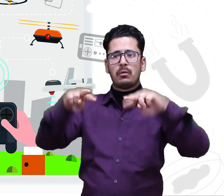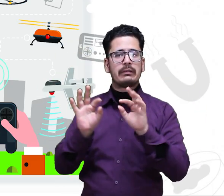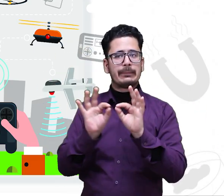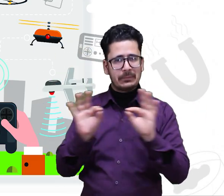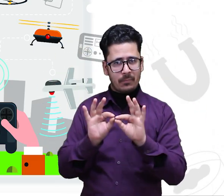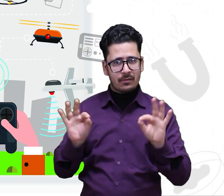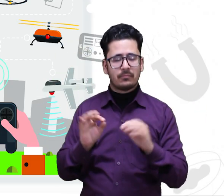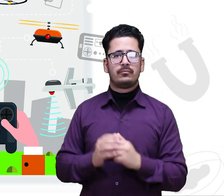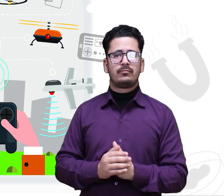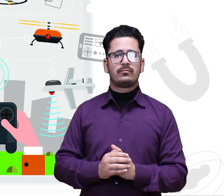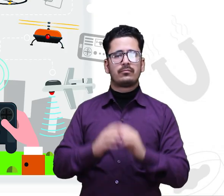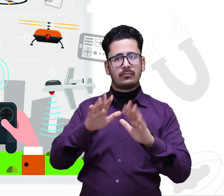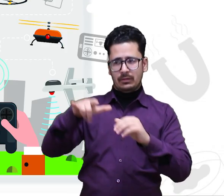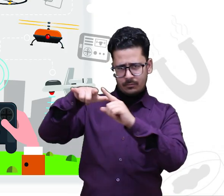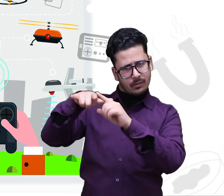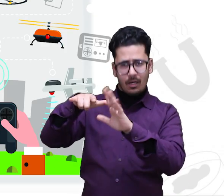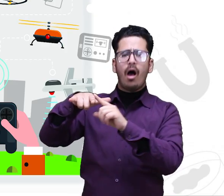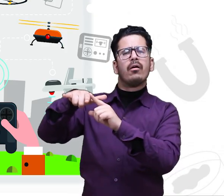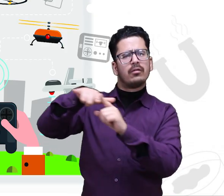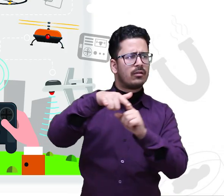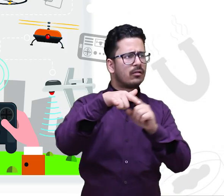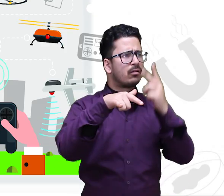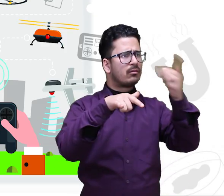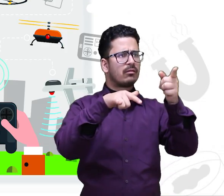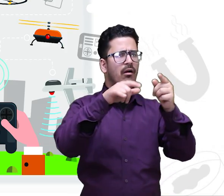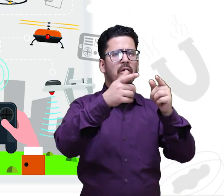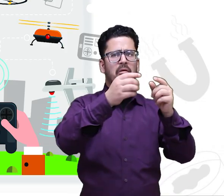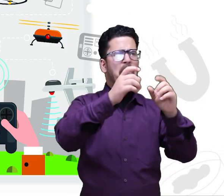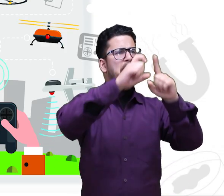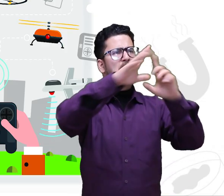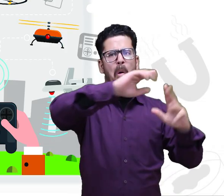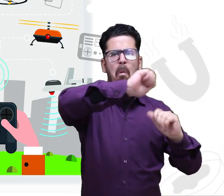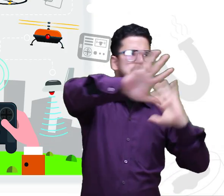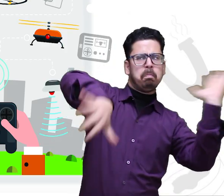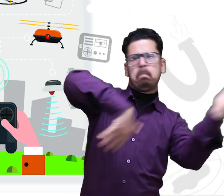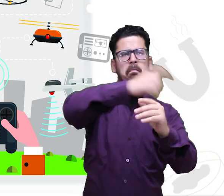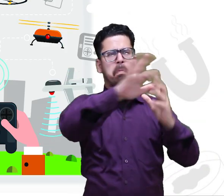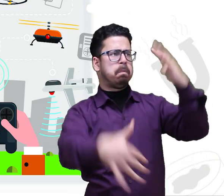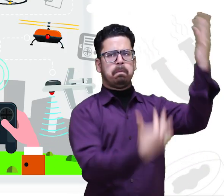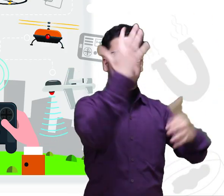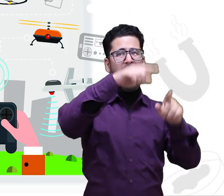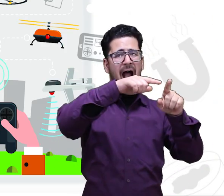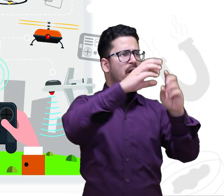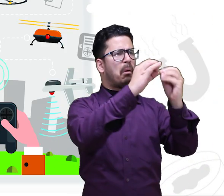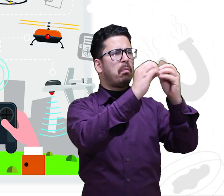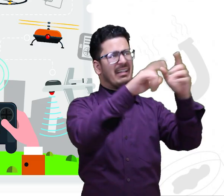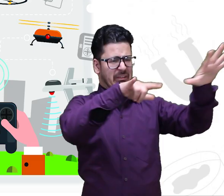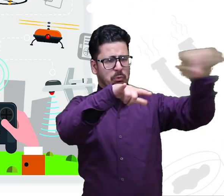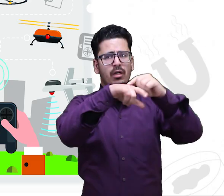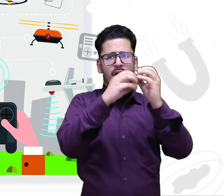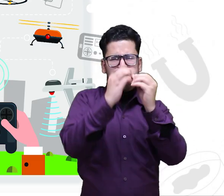Drones can monitor large areas and collect more environmental data compared to traditional monitoring